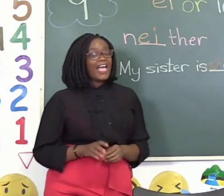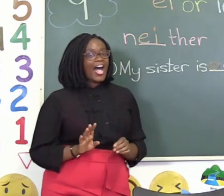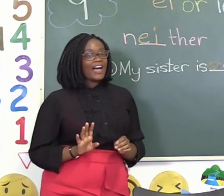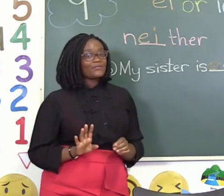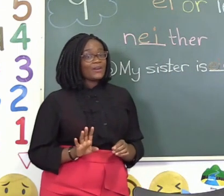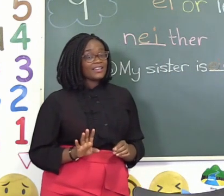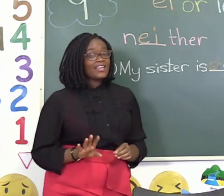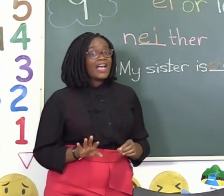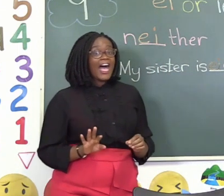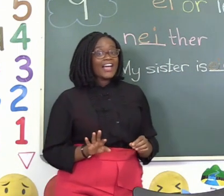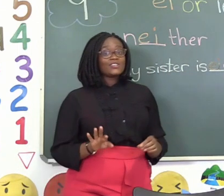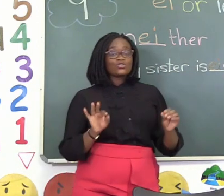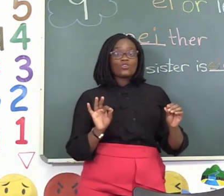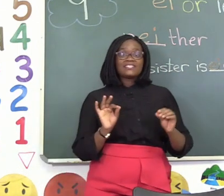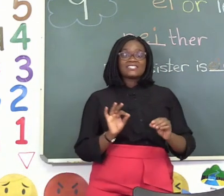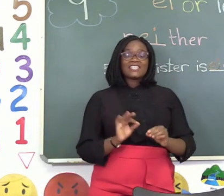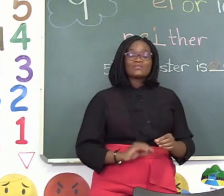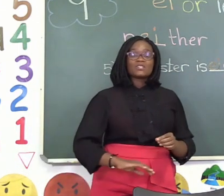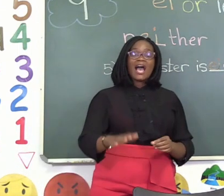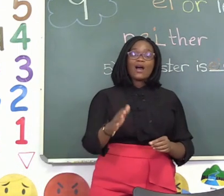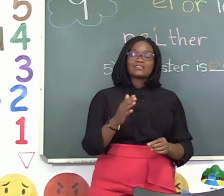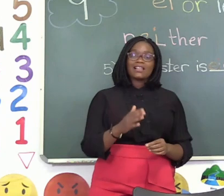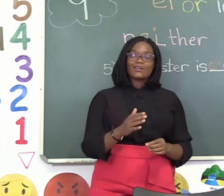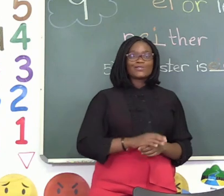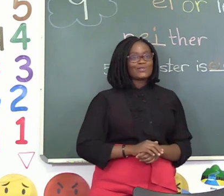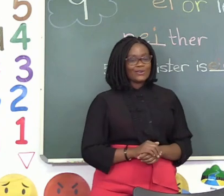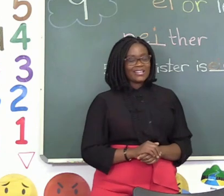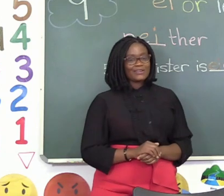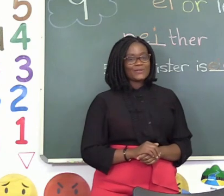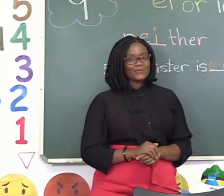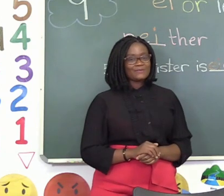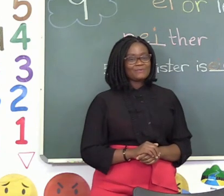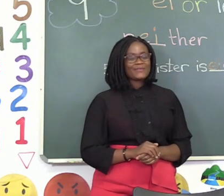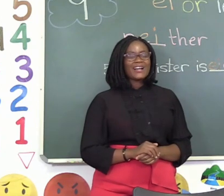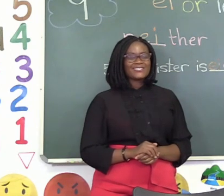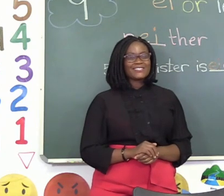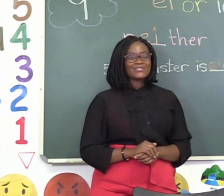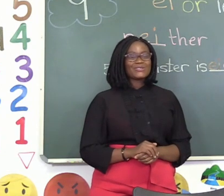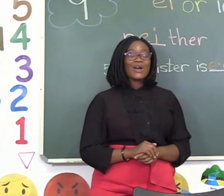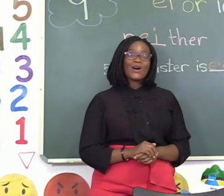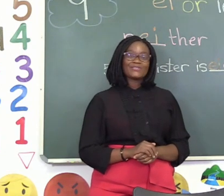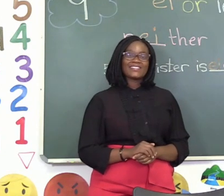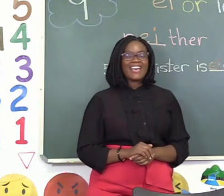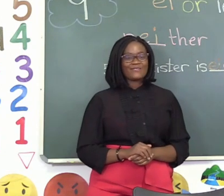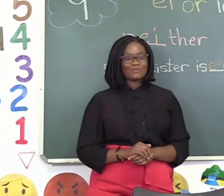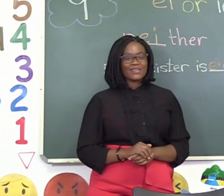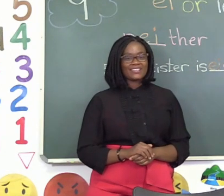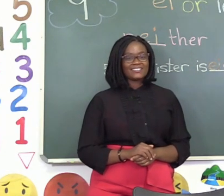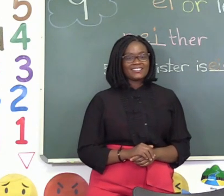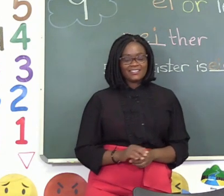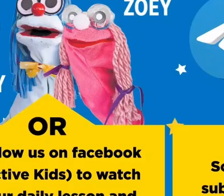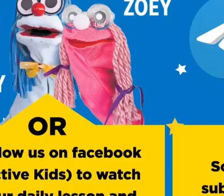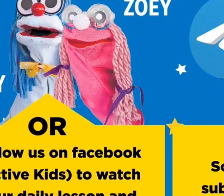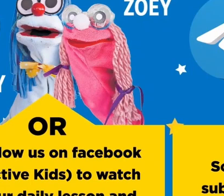girls, have fun, and try and say these words out loud so you don't get confused. I'll see you soon after the advert